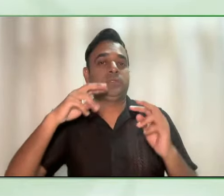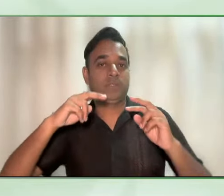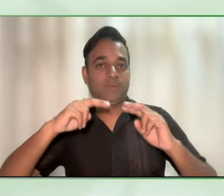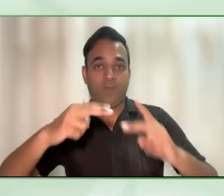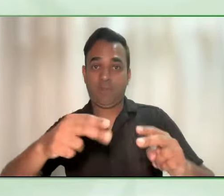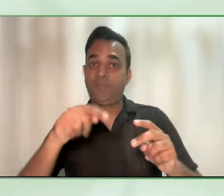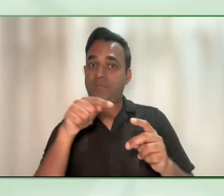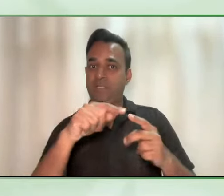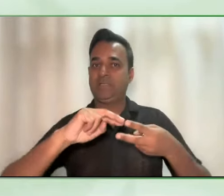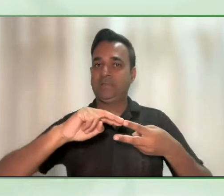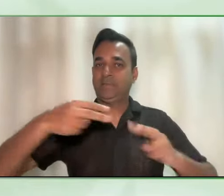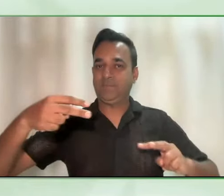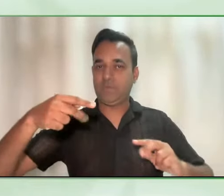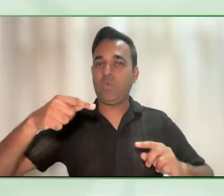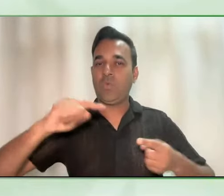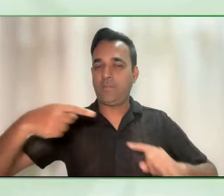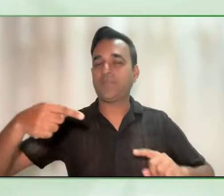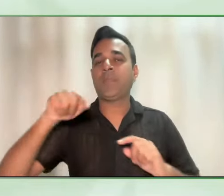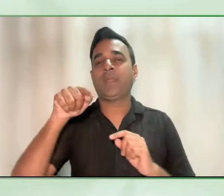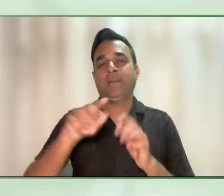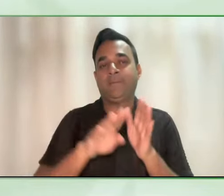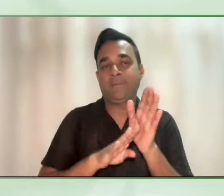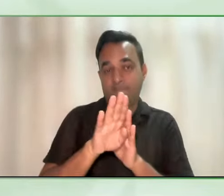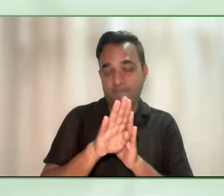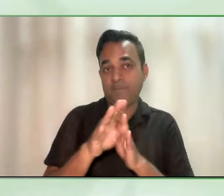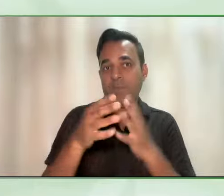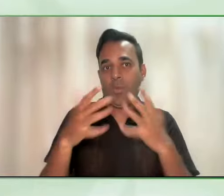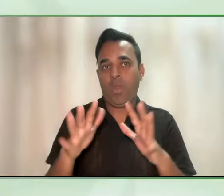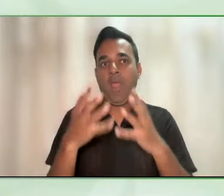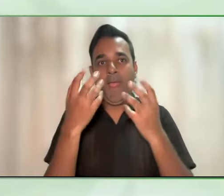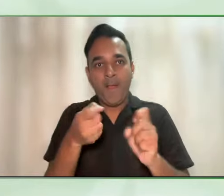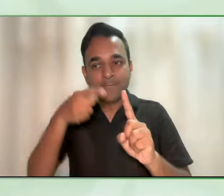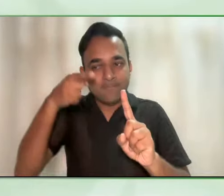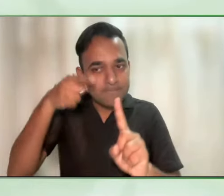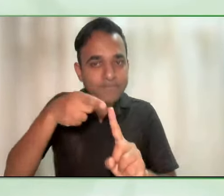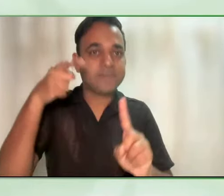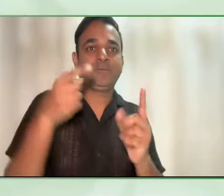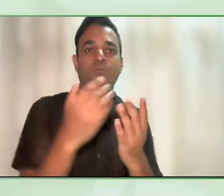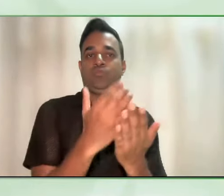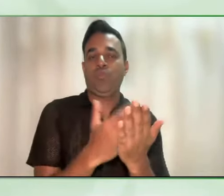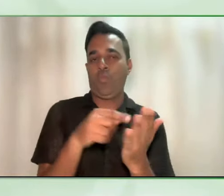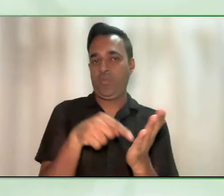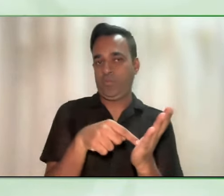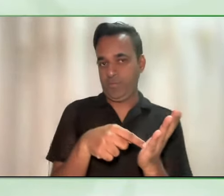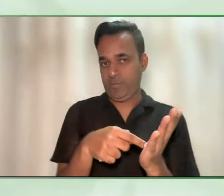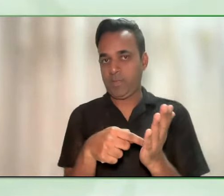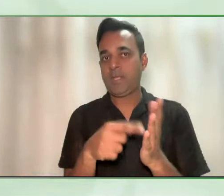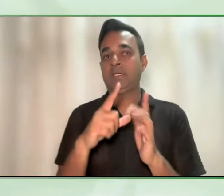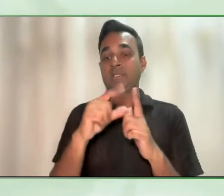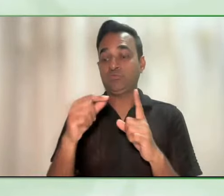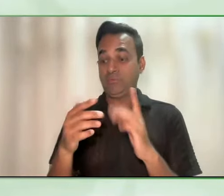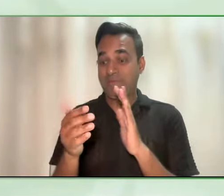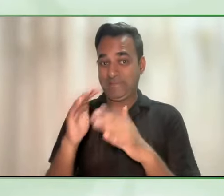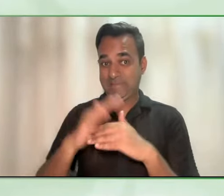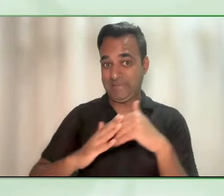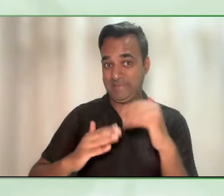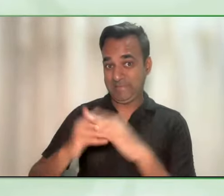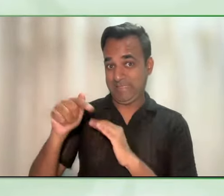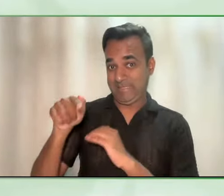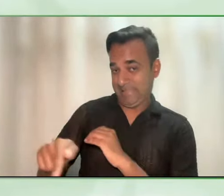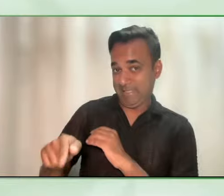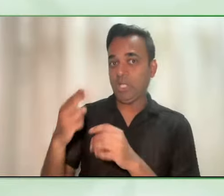and a direction towards technology, but we work with him in a personal level in order to be better at